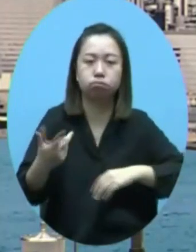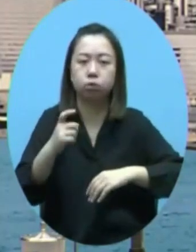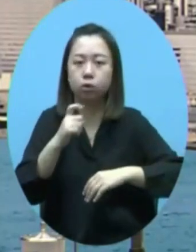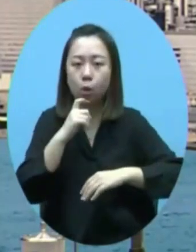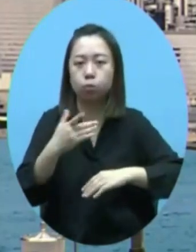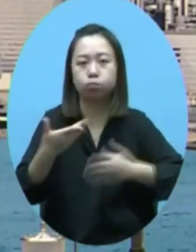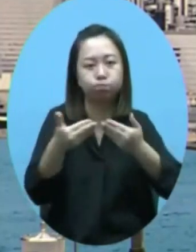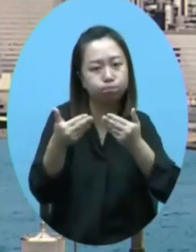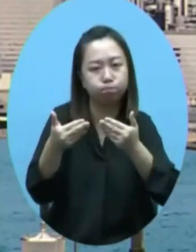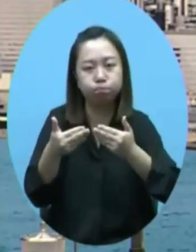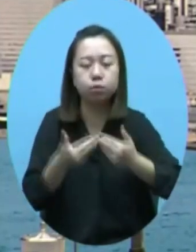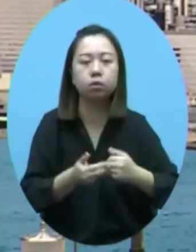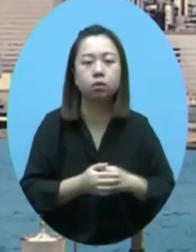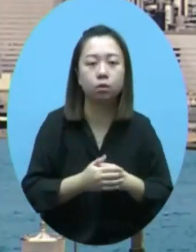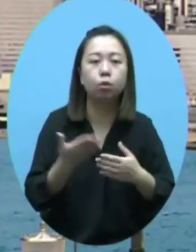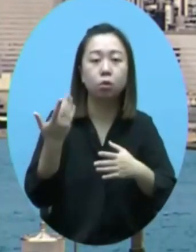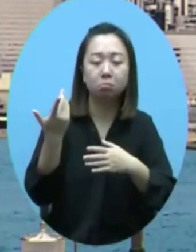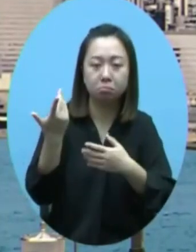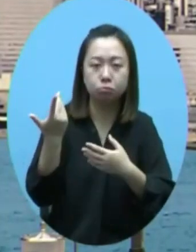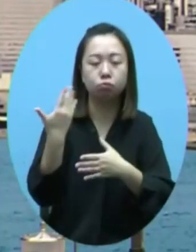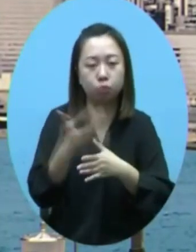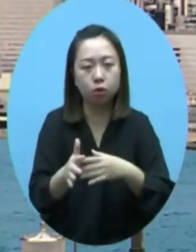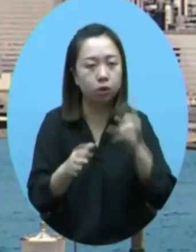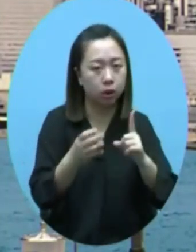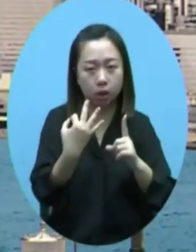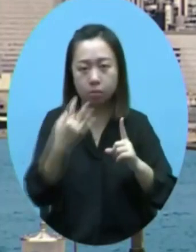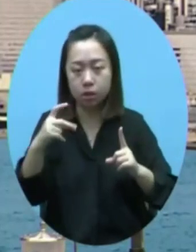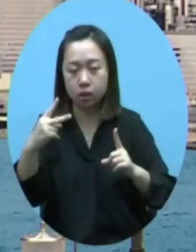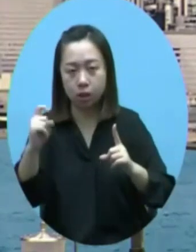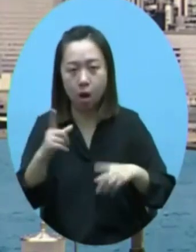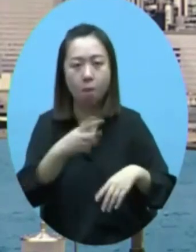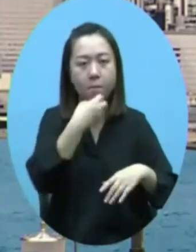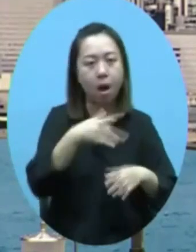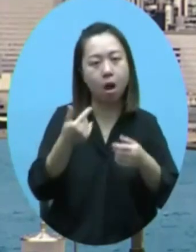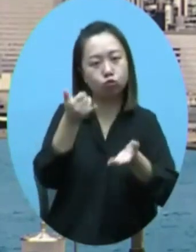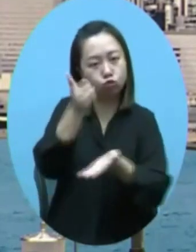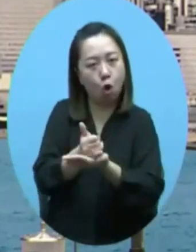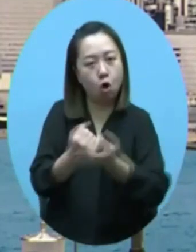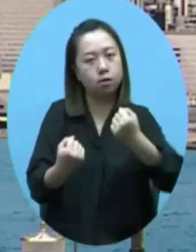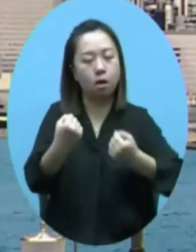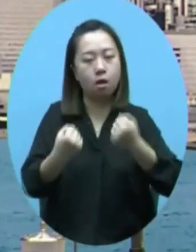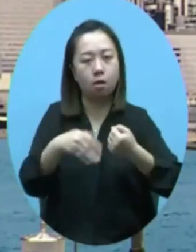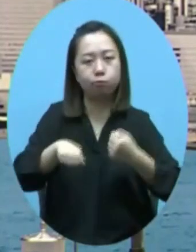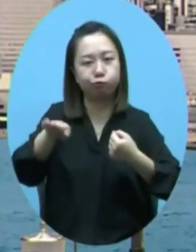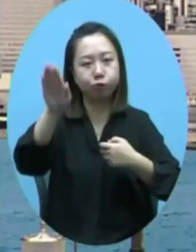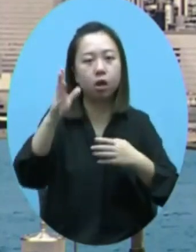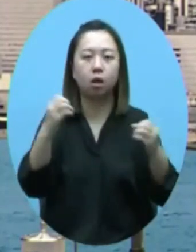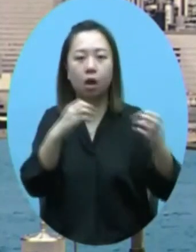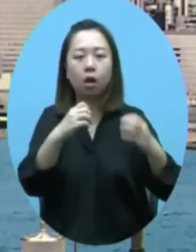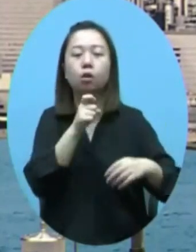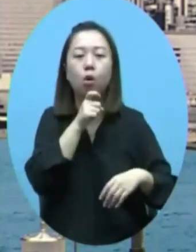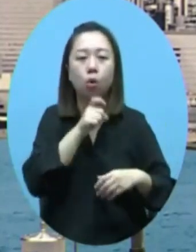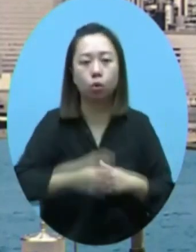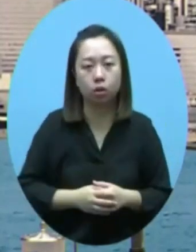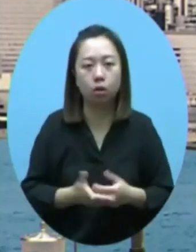they had contact with case 1329. He was a taxi driver. And 1329 have